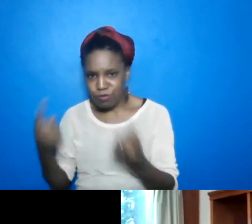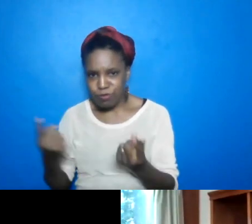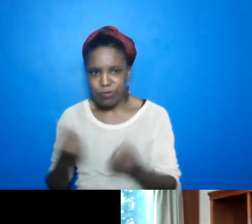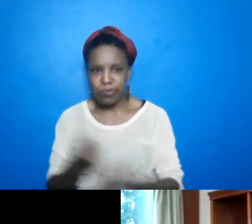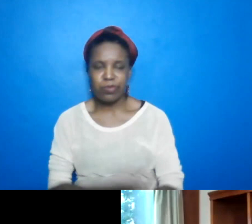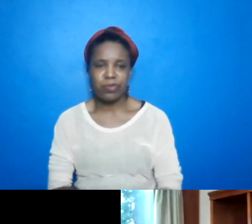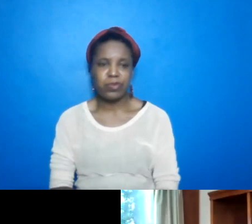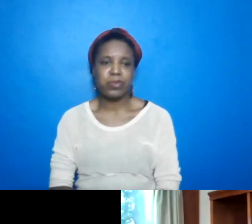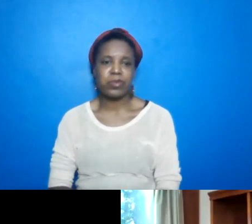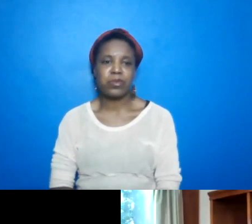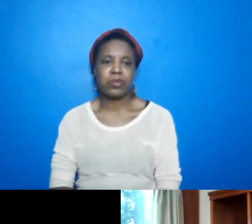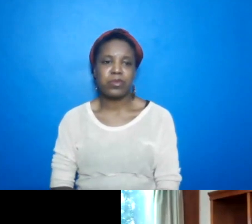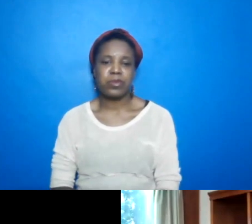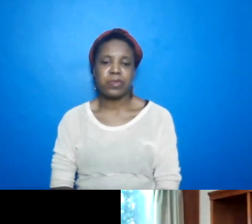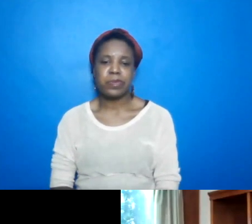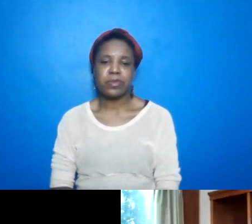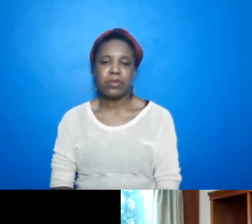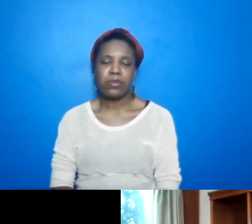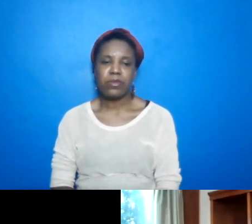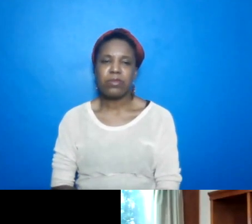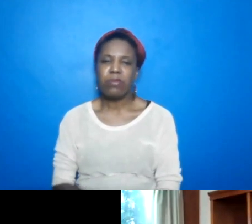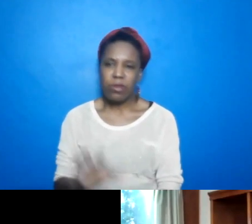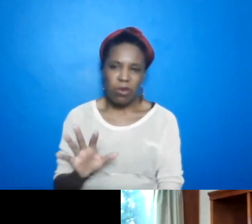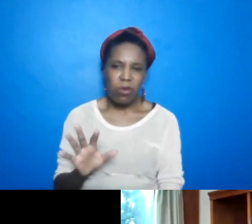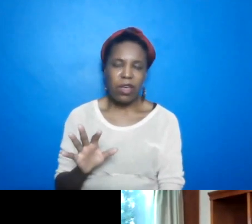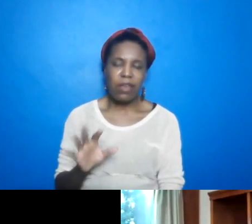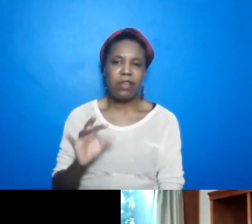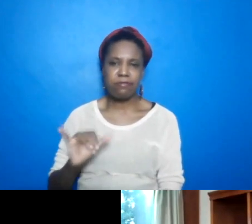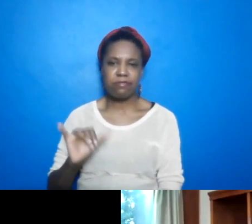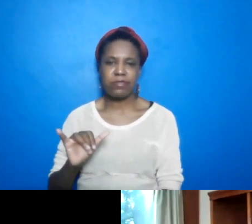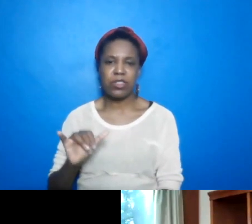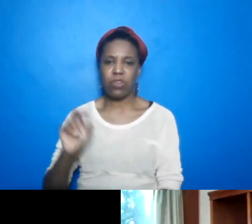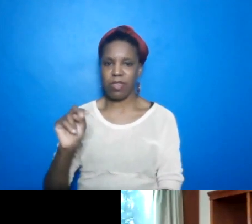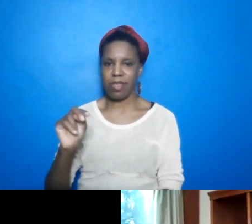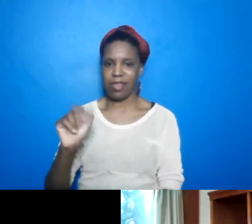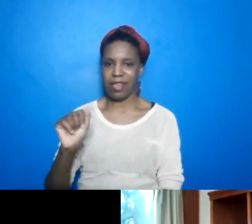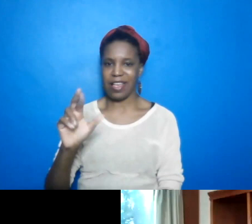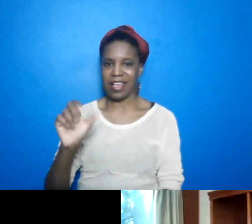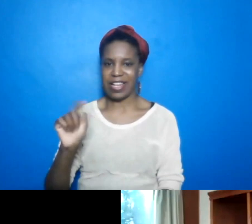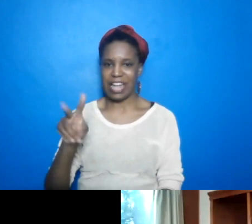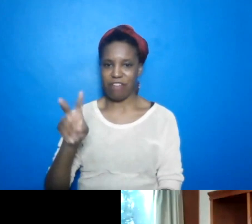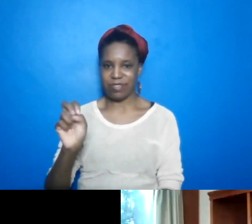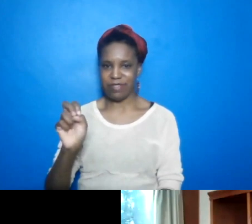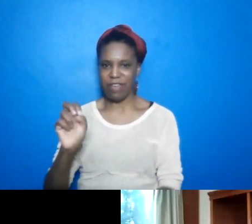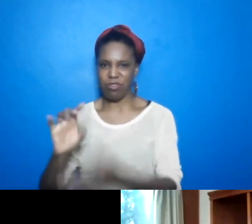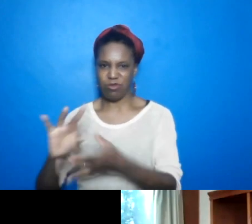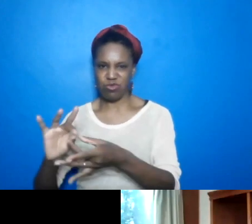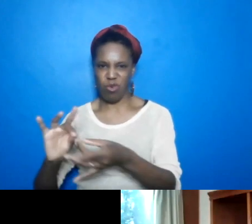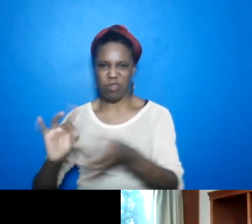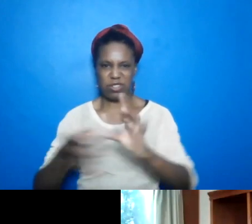And when you, so they created the story, the narrative with you, right? Did you Yes. invite